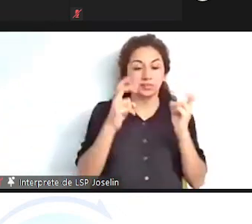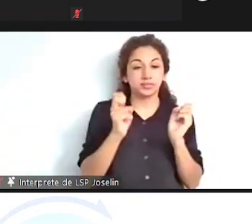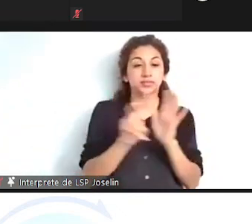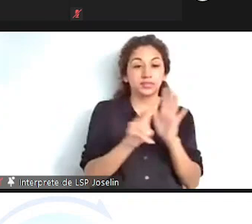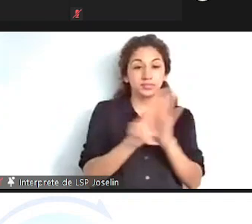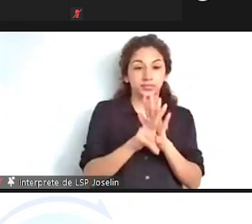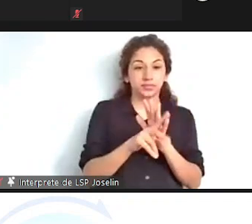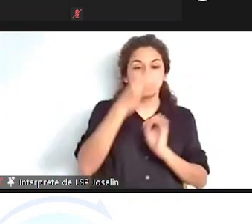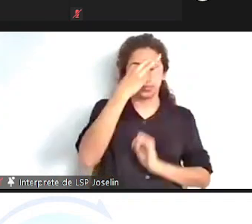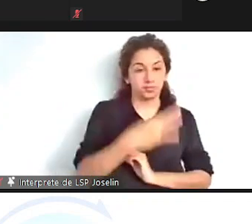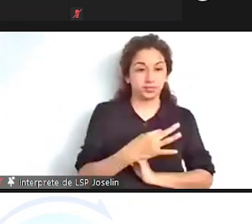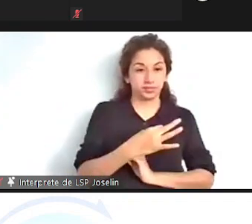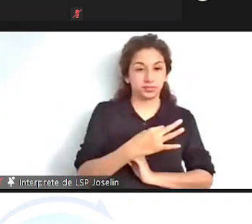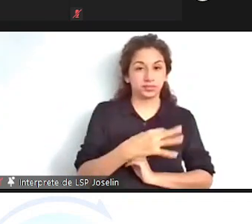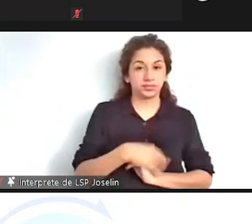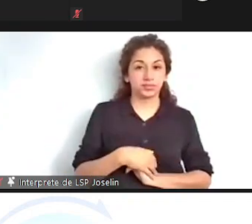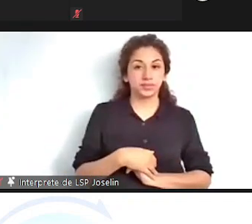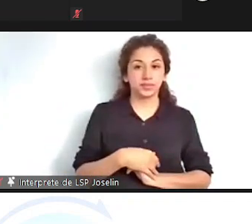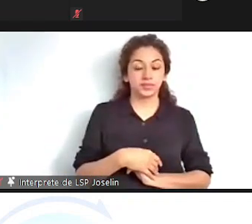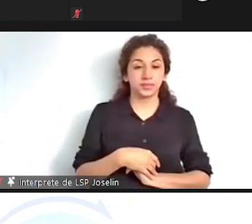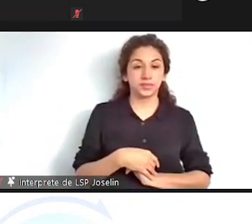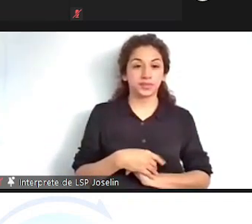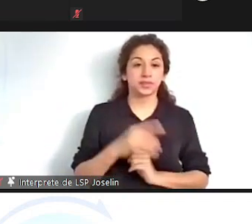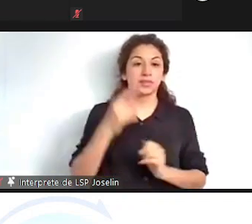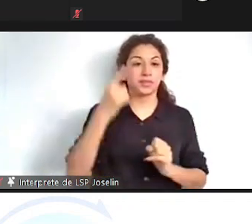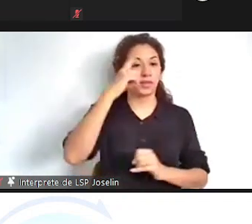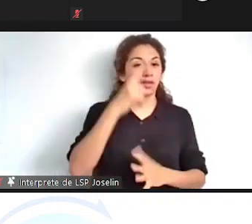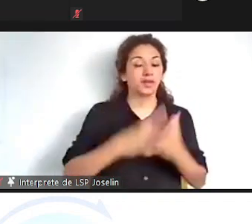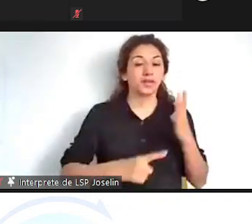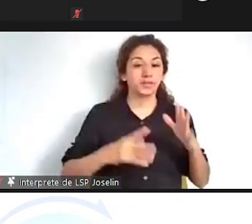voluntary measures and mandatory measures